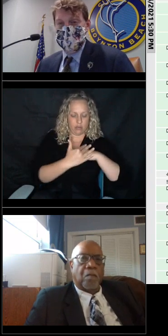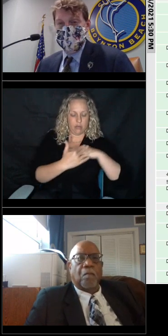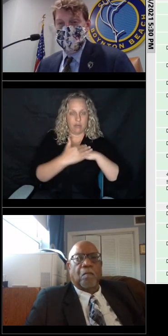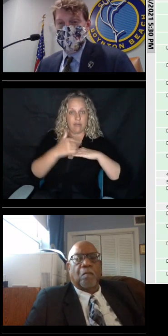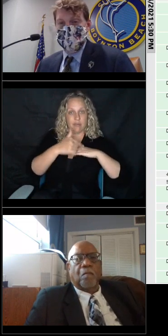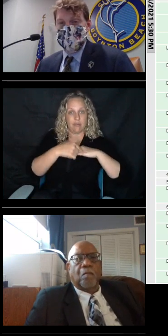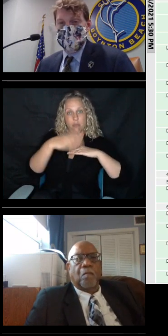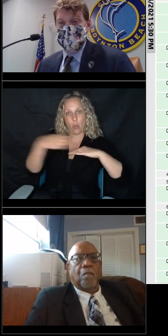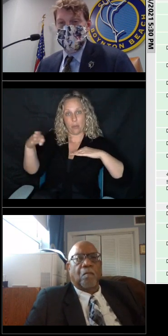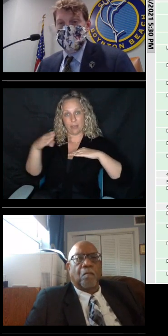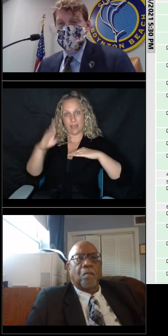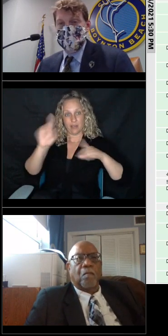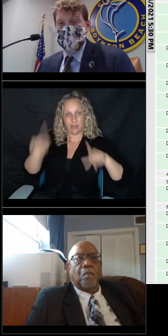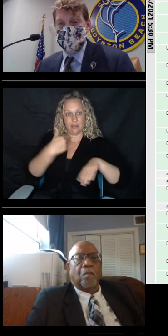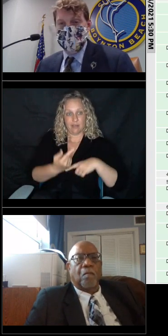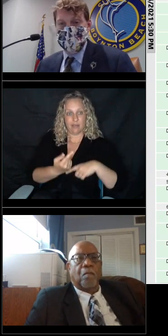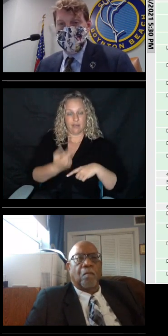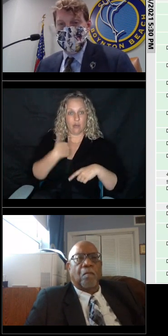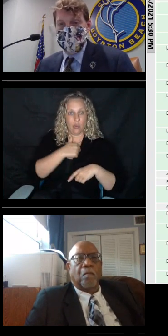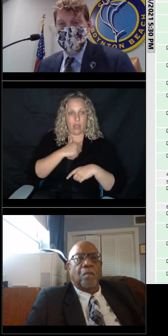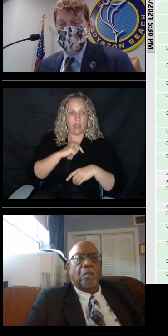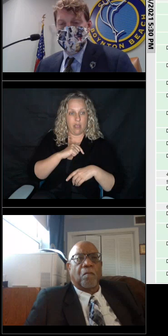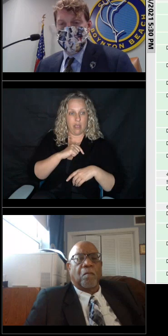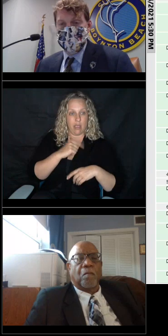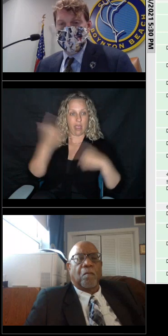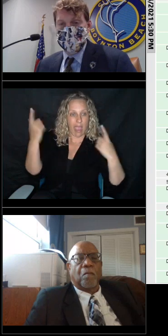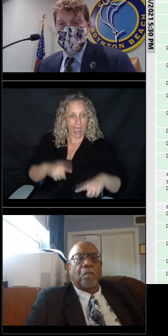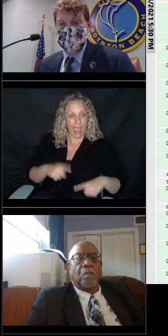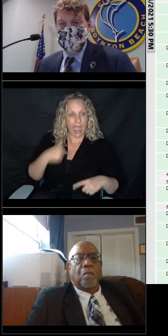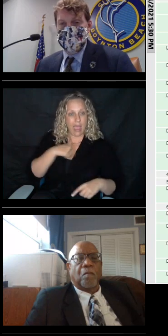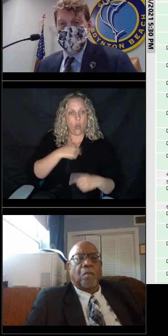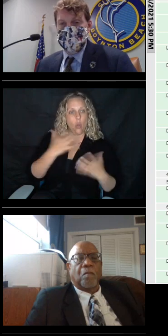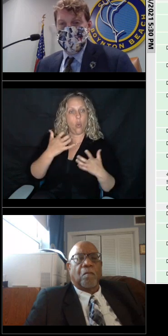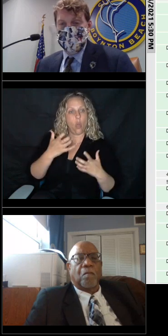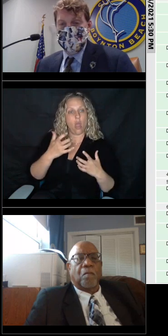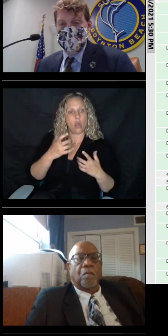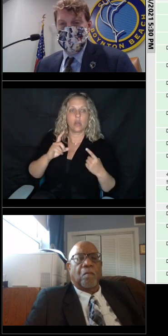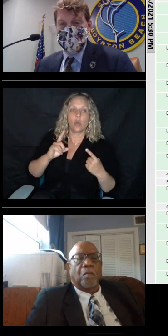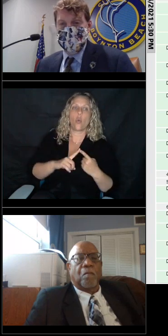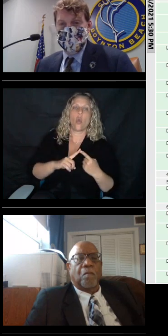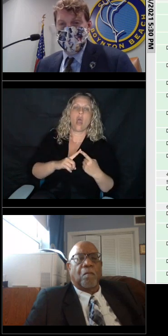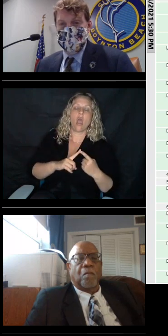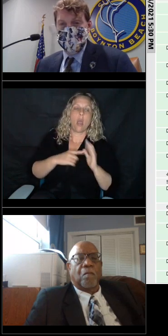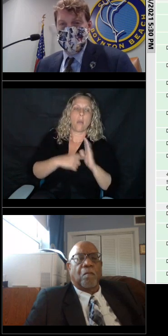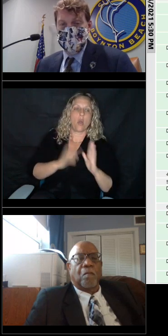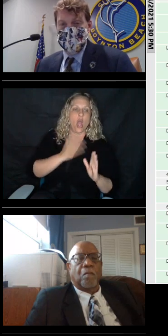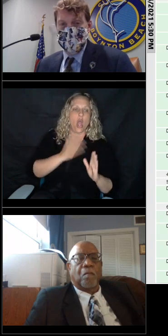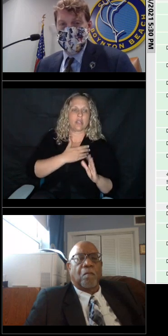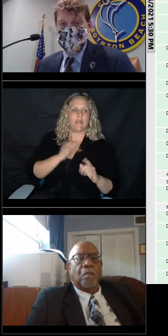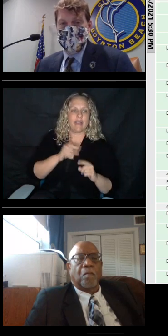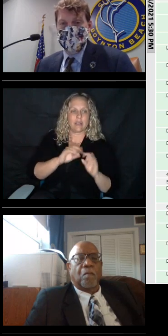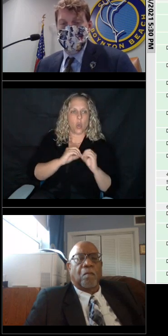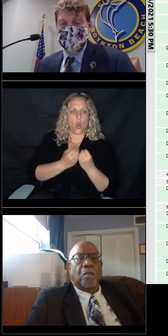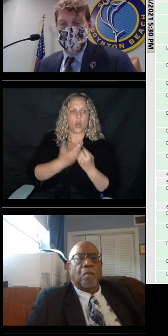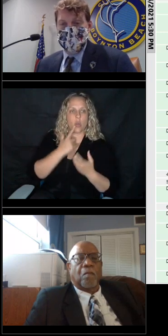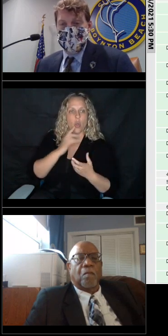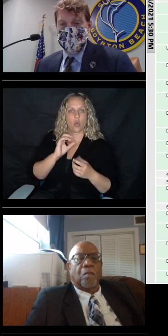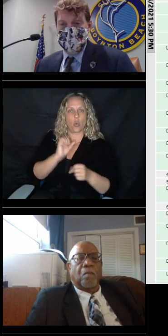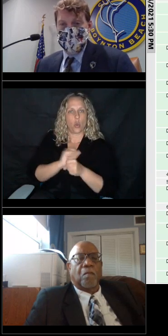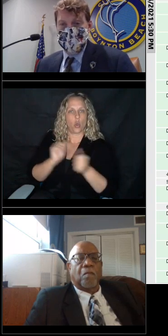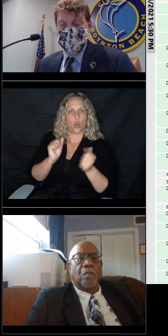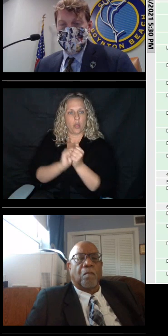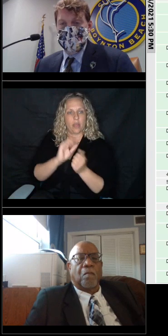started this has happened. But we, want to put ourselves as an organization that wants to work with the city